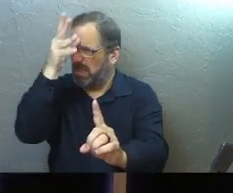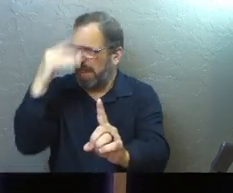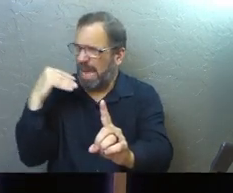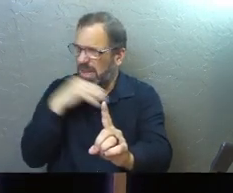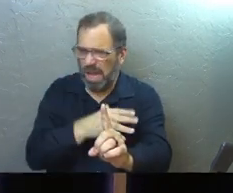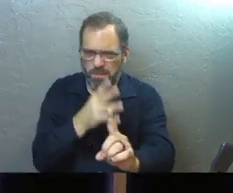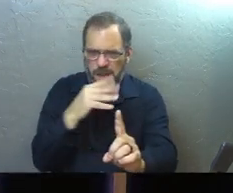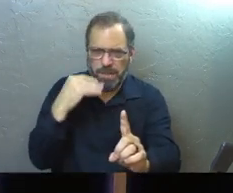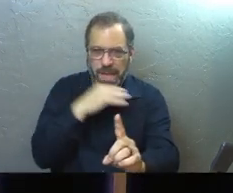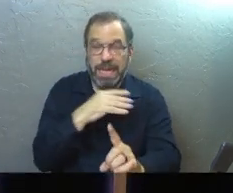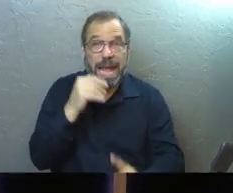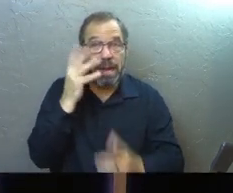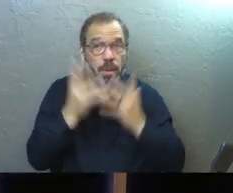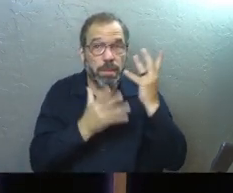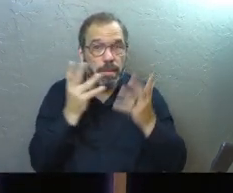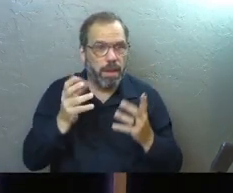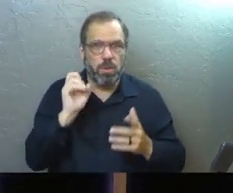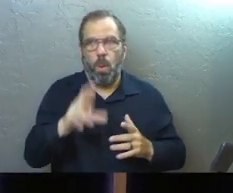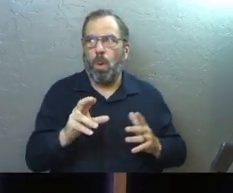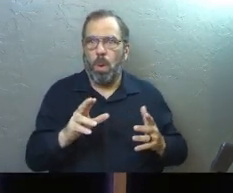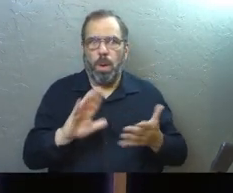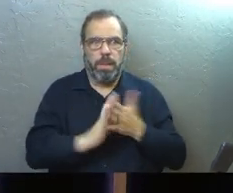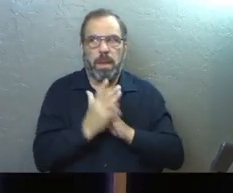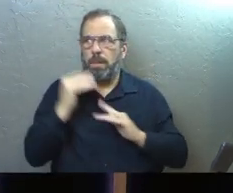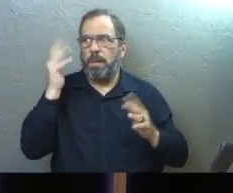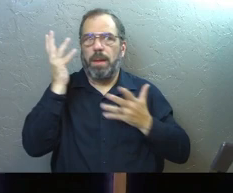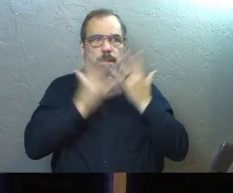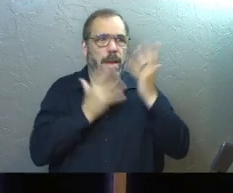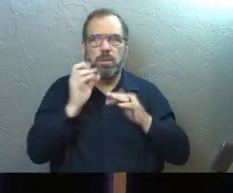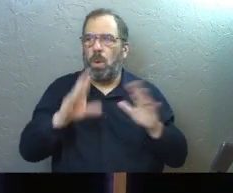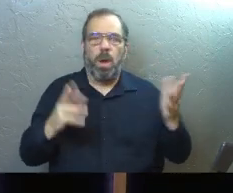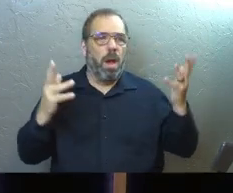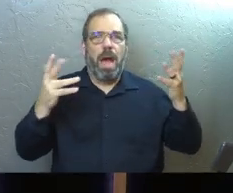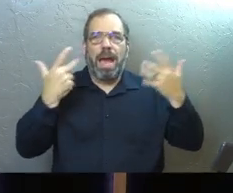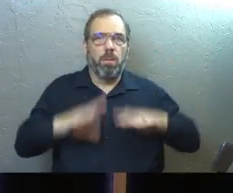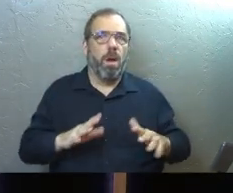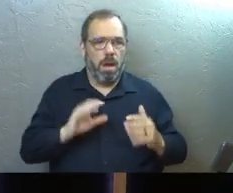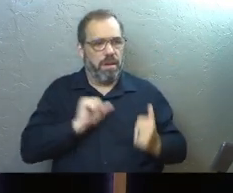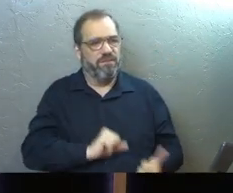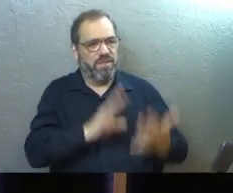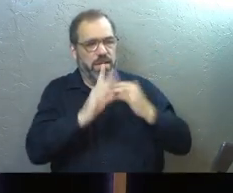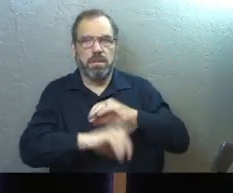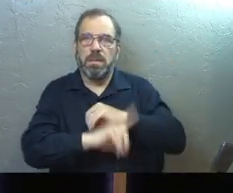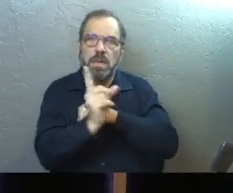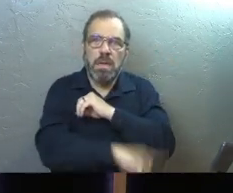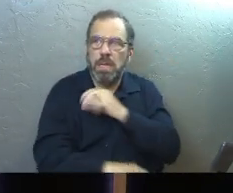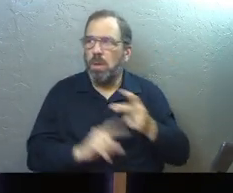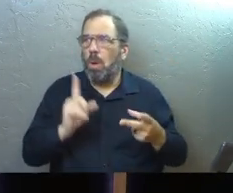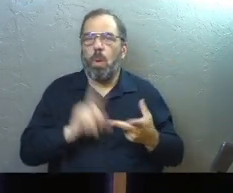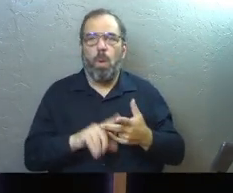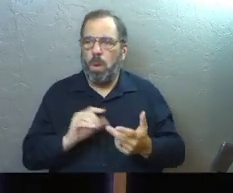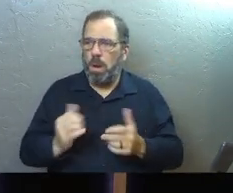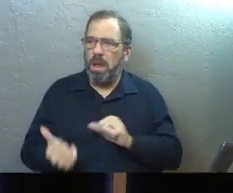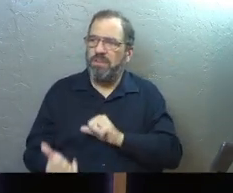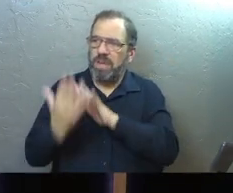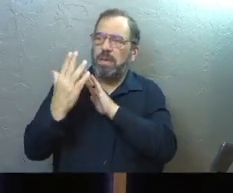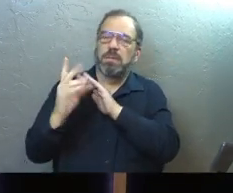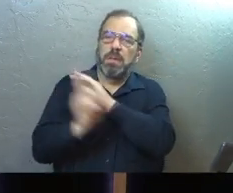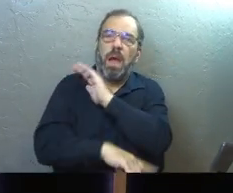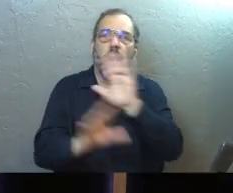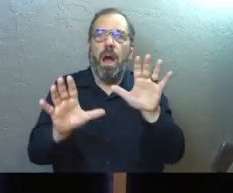And because I don't want to be embarrassed, or I don't want you to be embarrassed, or because I don't want to face this consequence, I don't want you to face that